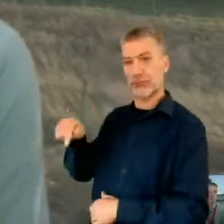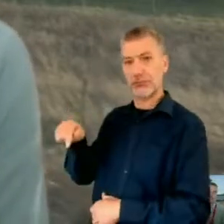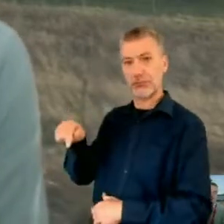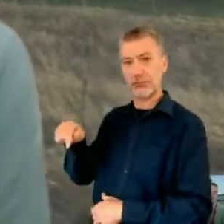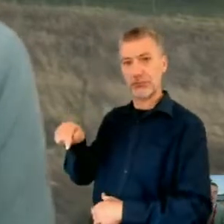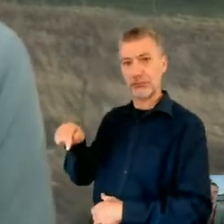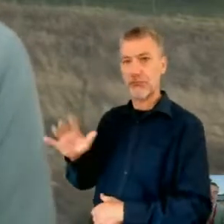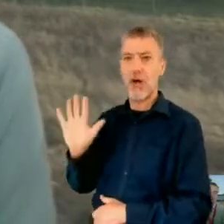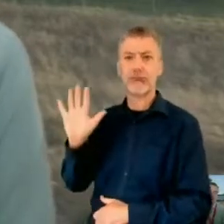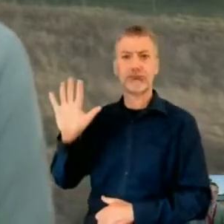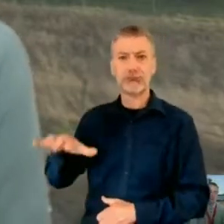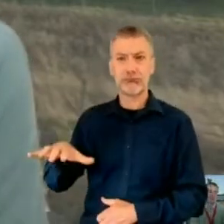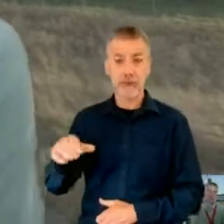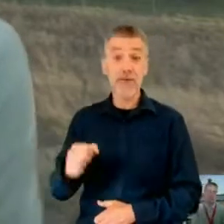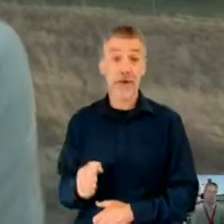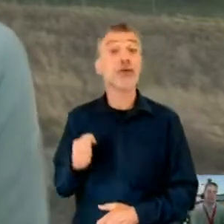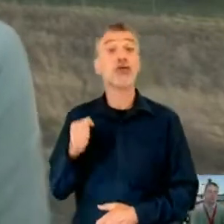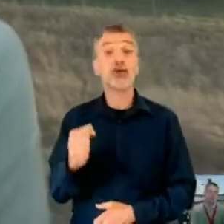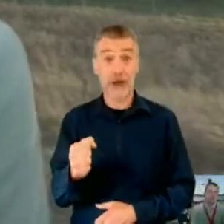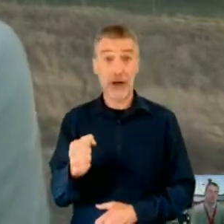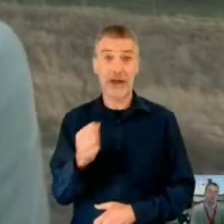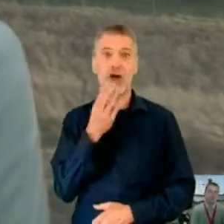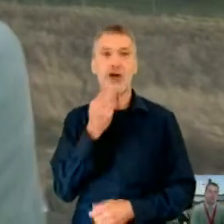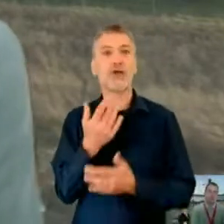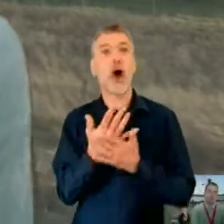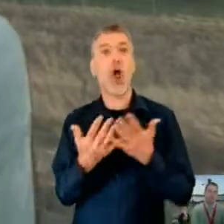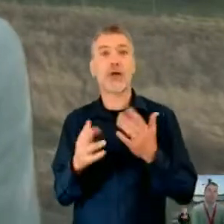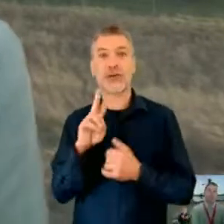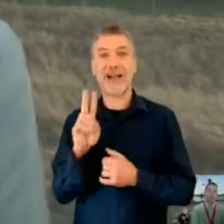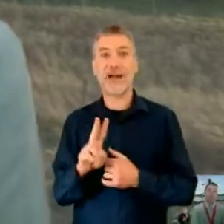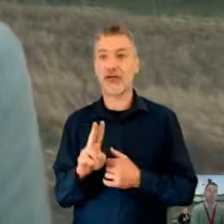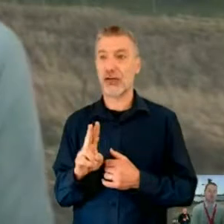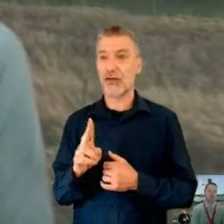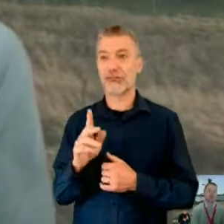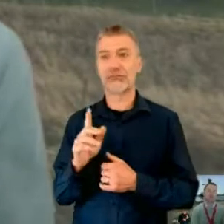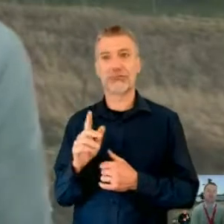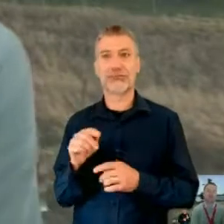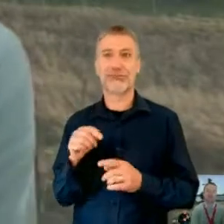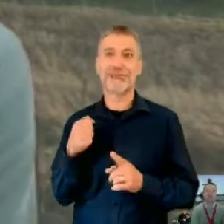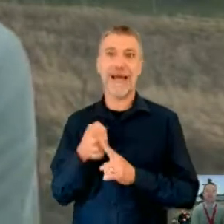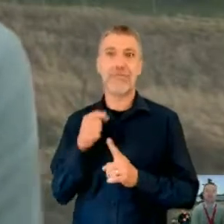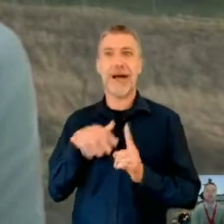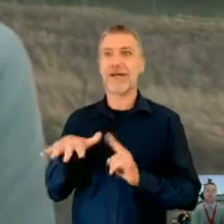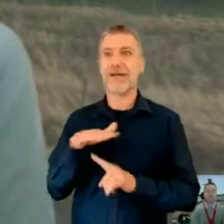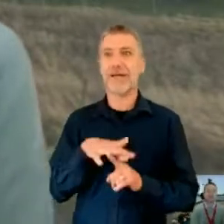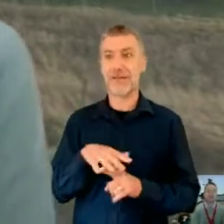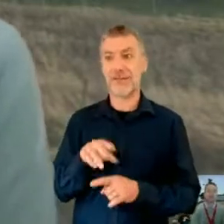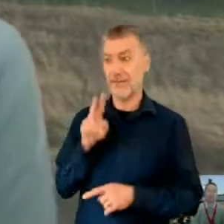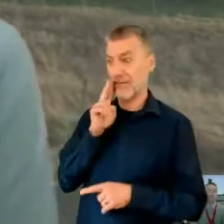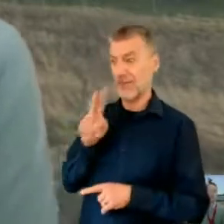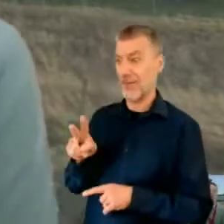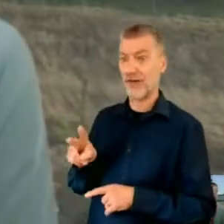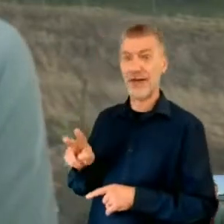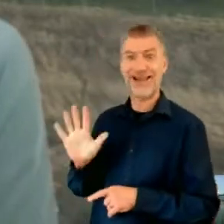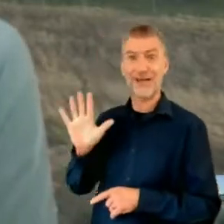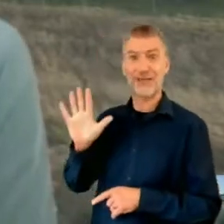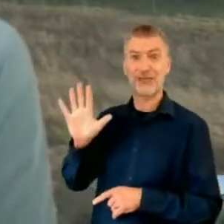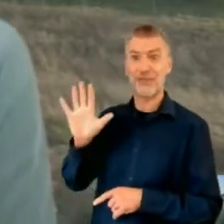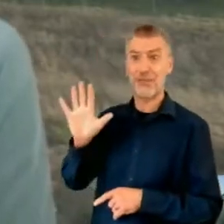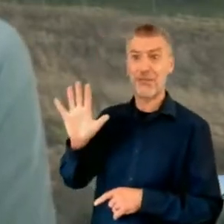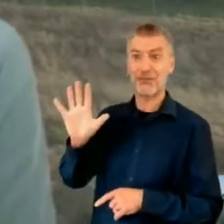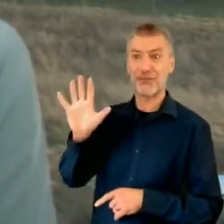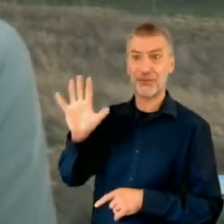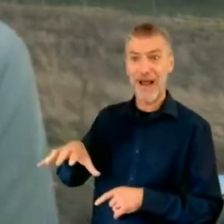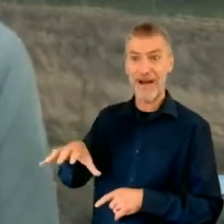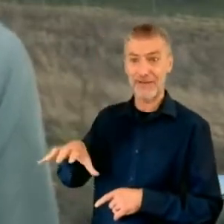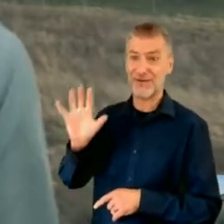environmental impact from an energy perspective, our stations, it's really visible. So you can see when the lights are on, you can see the computer displays, you can see all